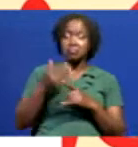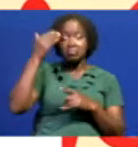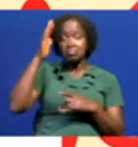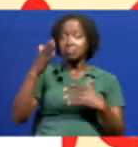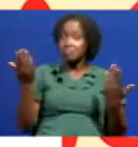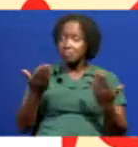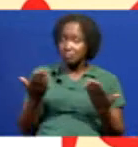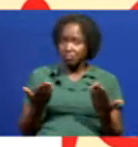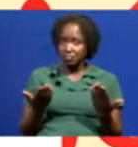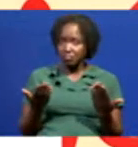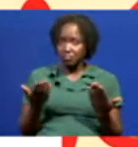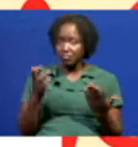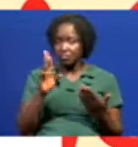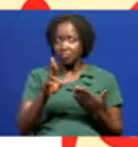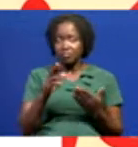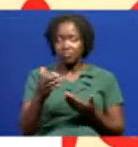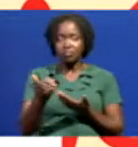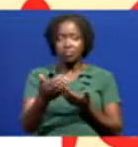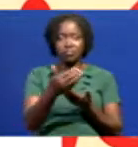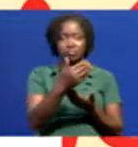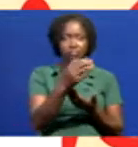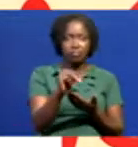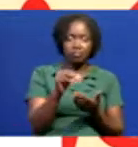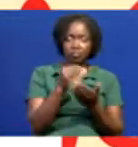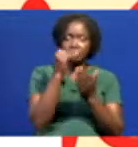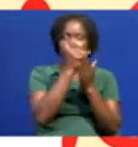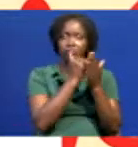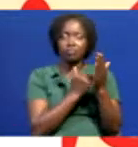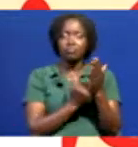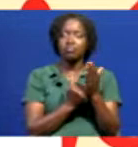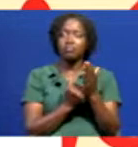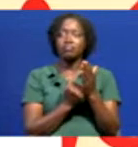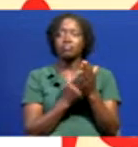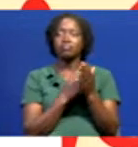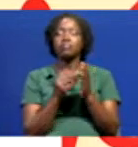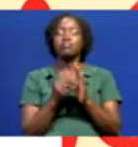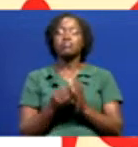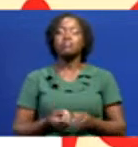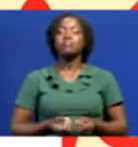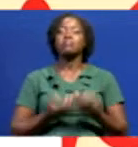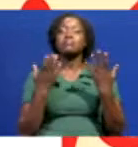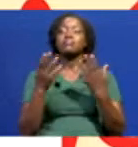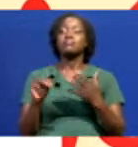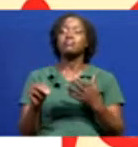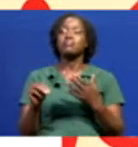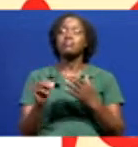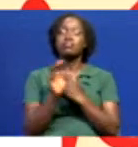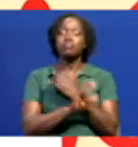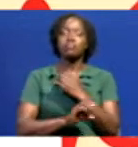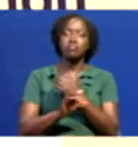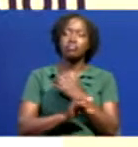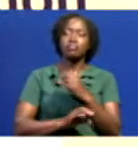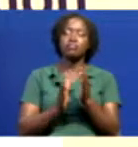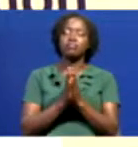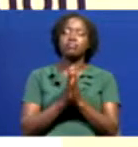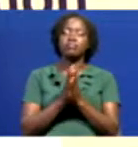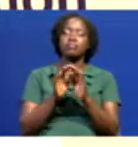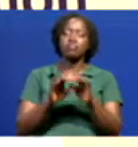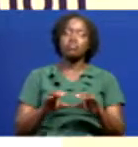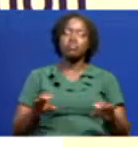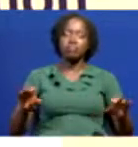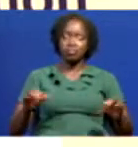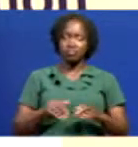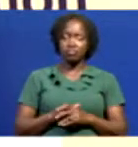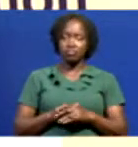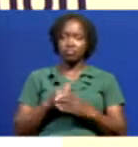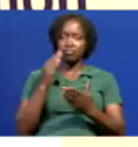are. So we are gathering them in this program and exposing them to the country and to the market. The